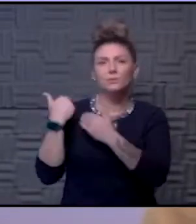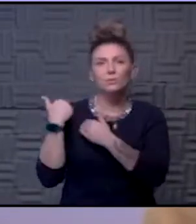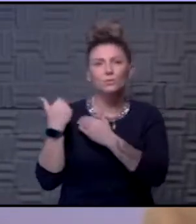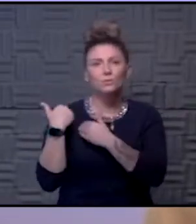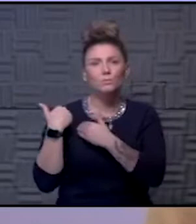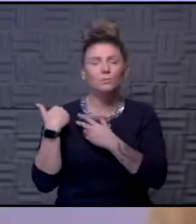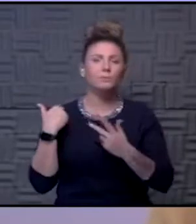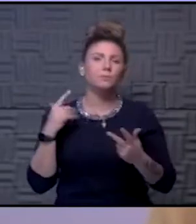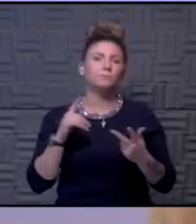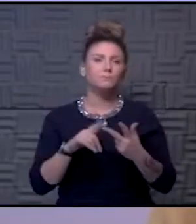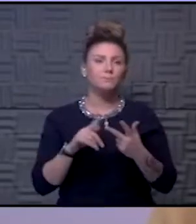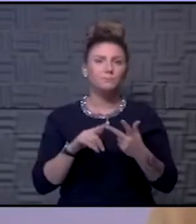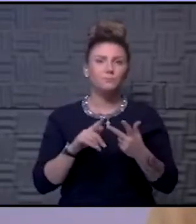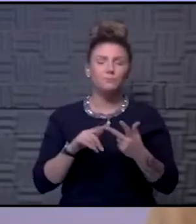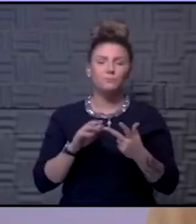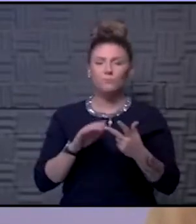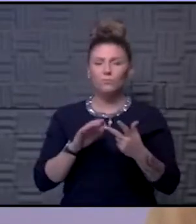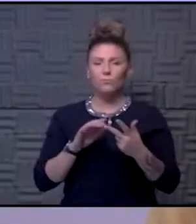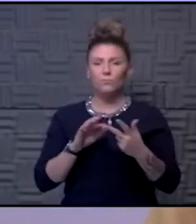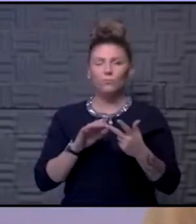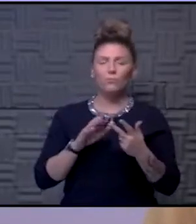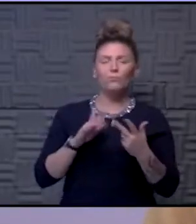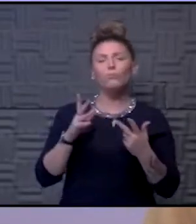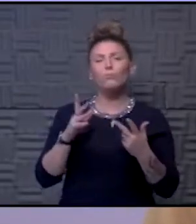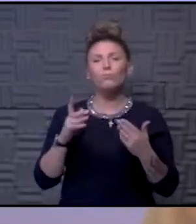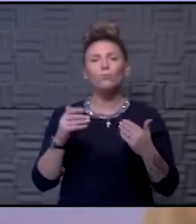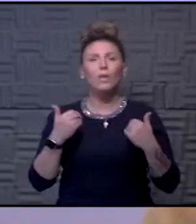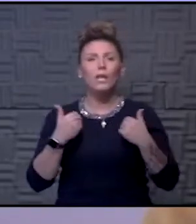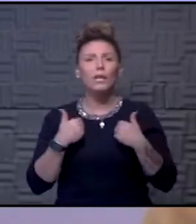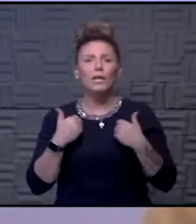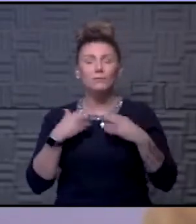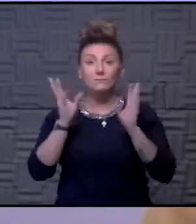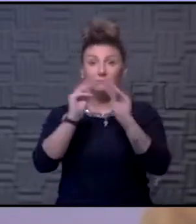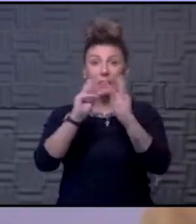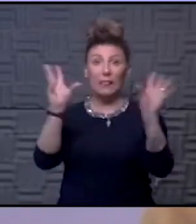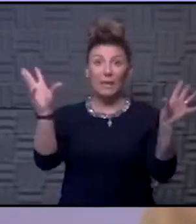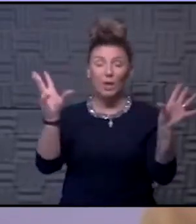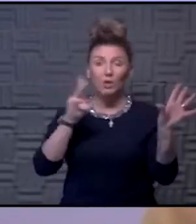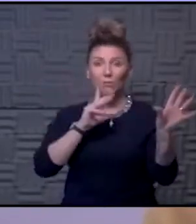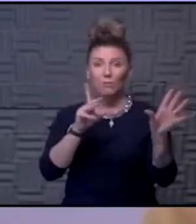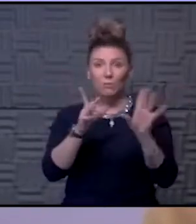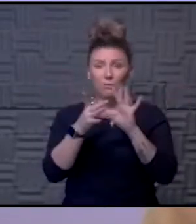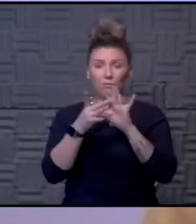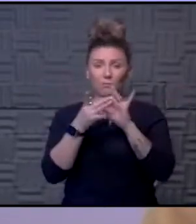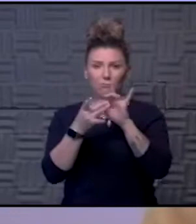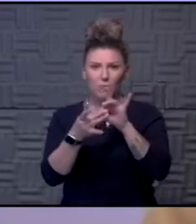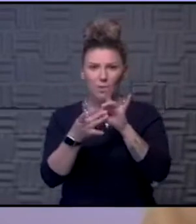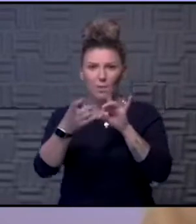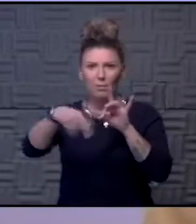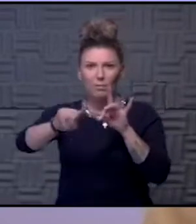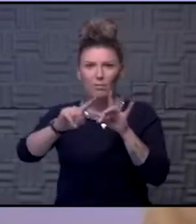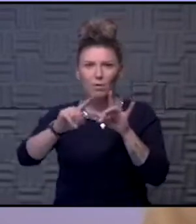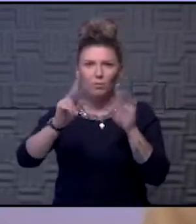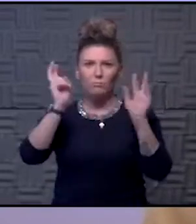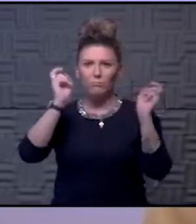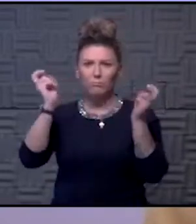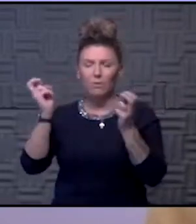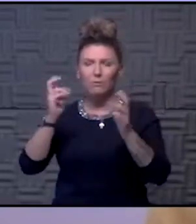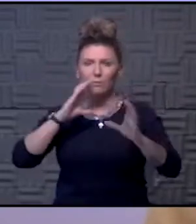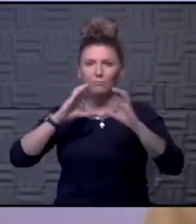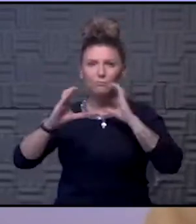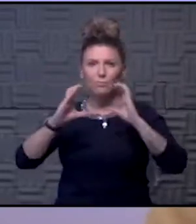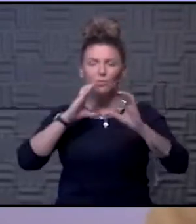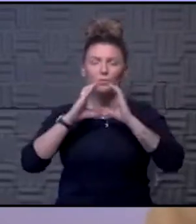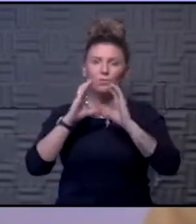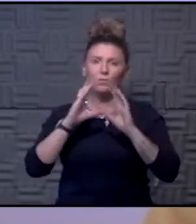responsibility. So having clarity and transparency on those communications is